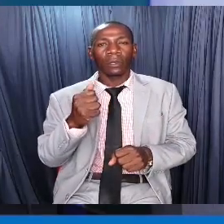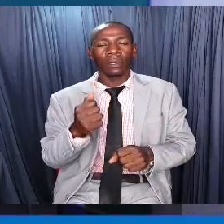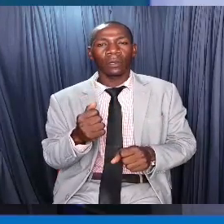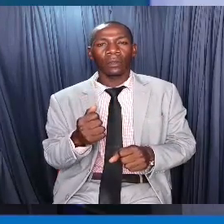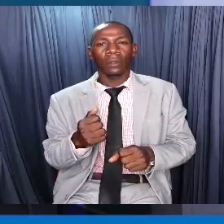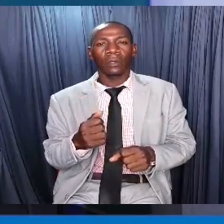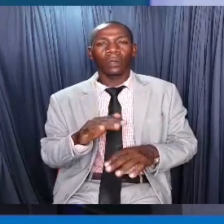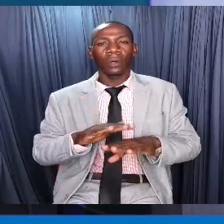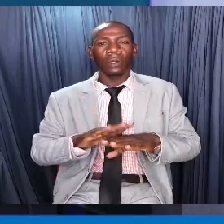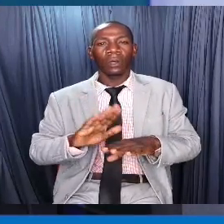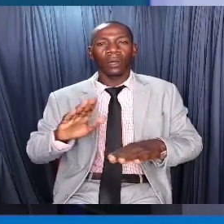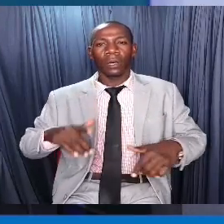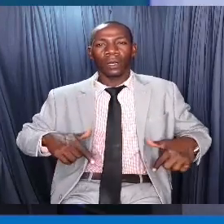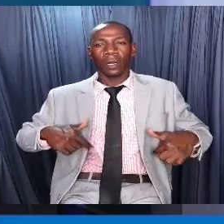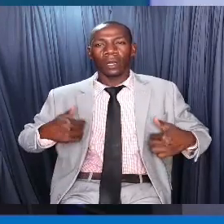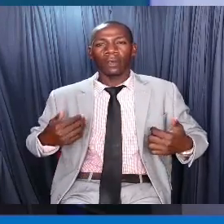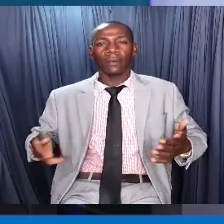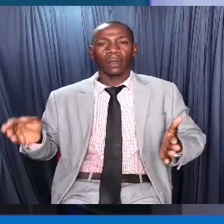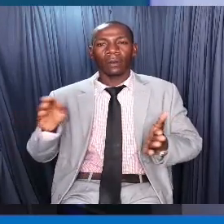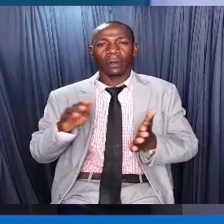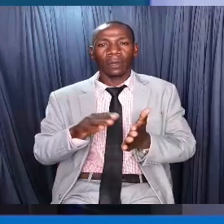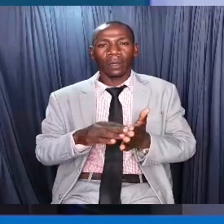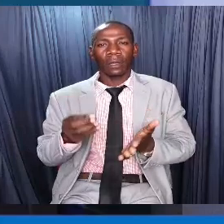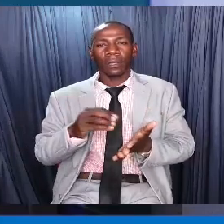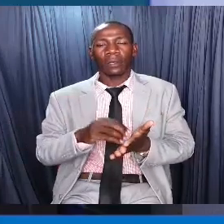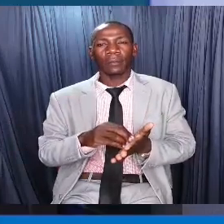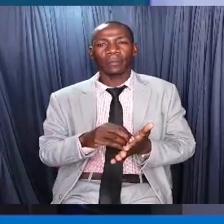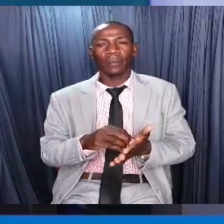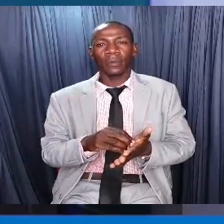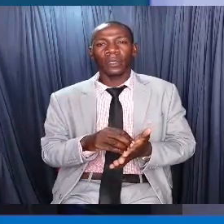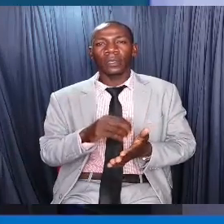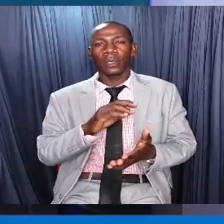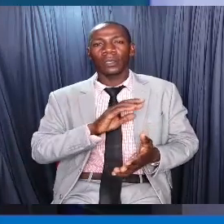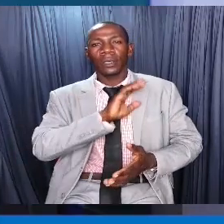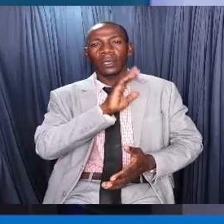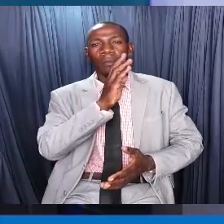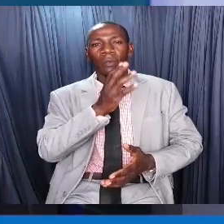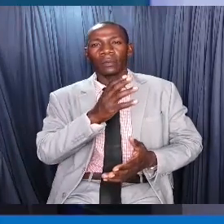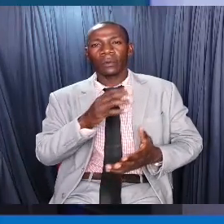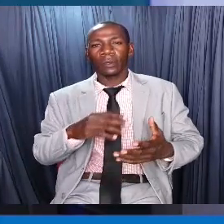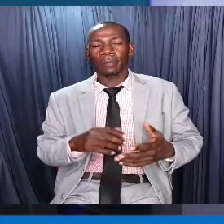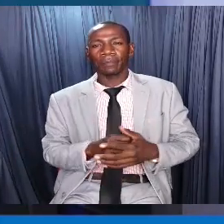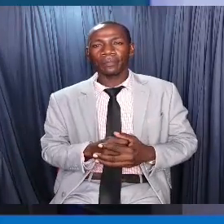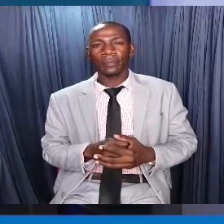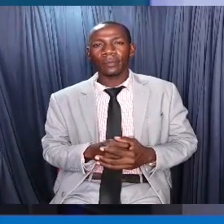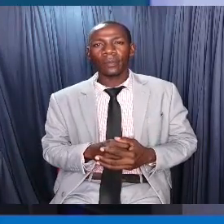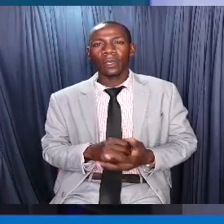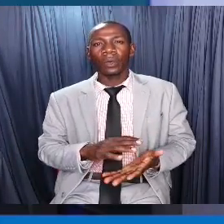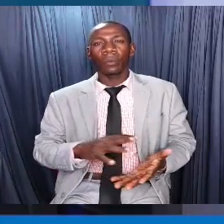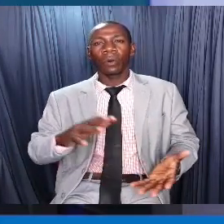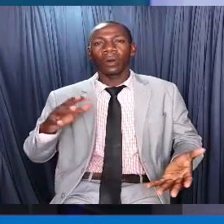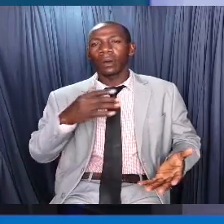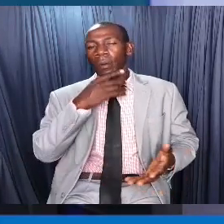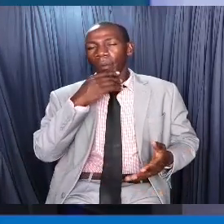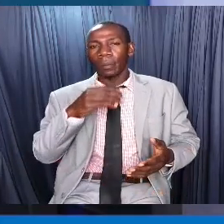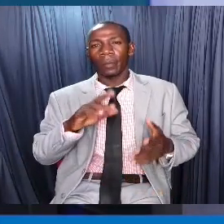of 15 years. Juu ya maisha yake nimemuongezea. In his life I've added him. Hicho si kipawa kikubwa sana hicho. That is a very great gift indeed. Hata zaidi mtu amekupa